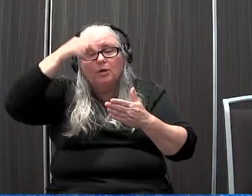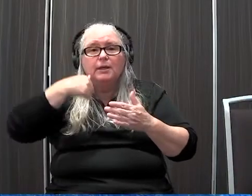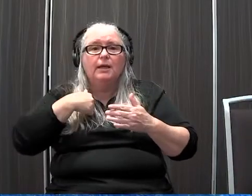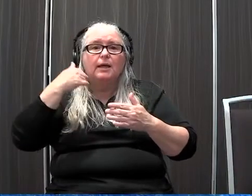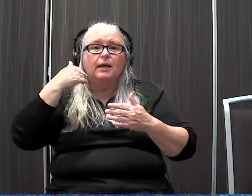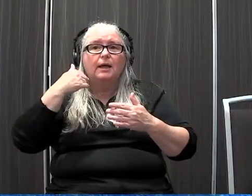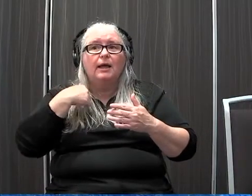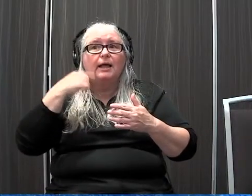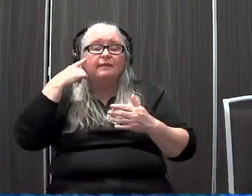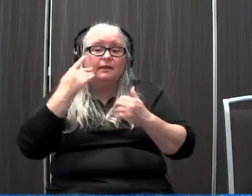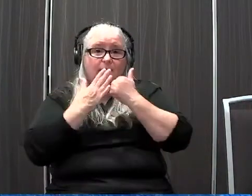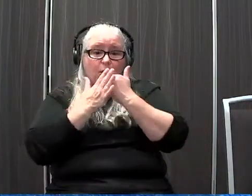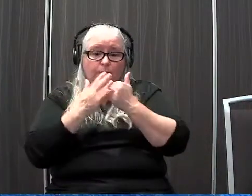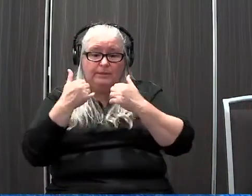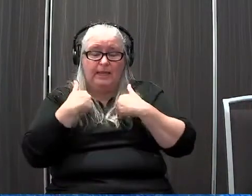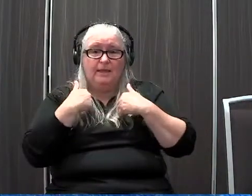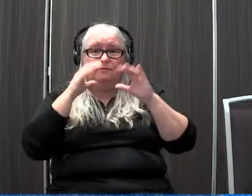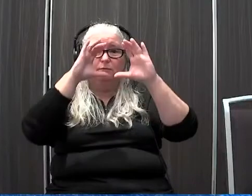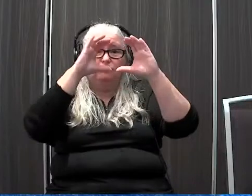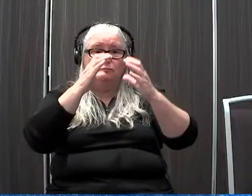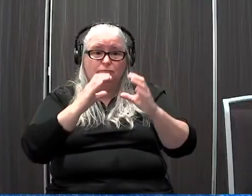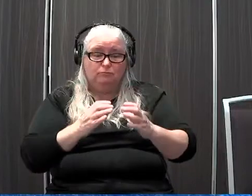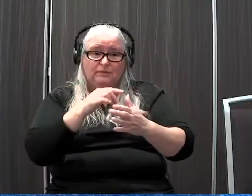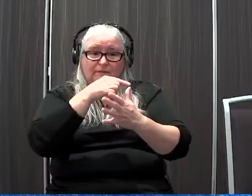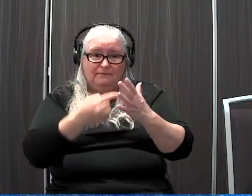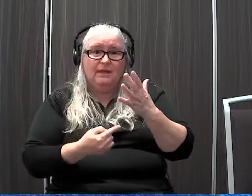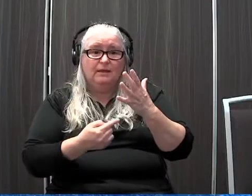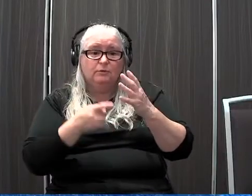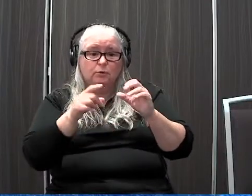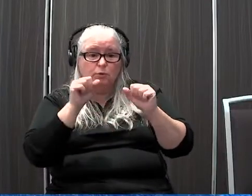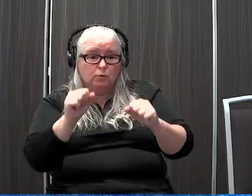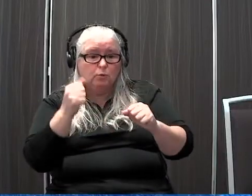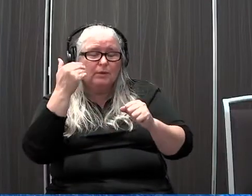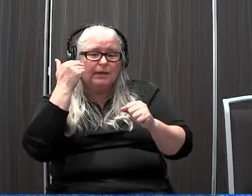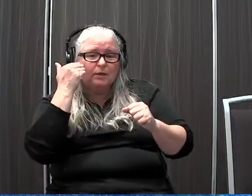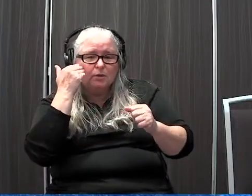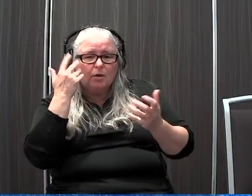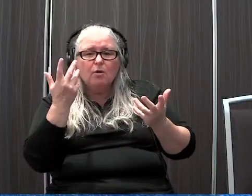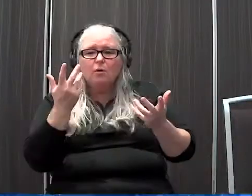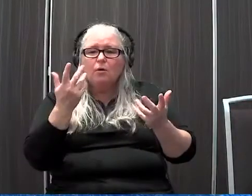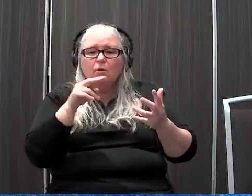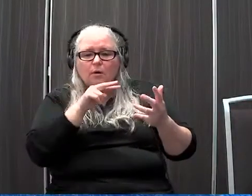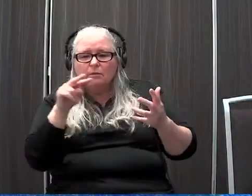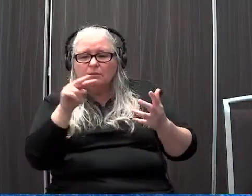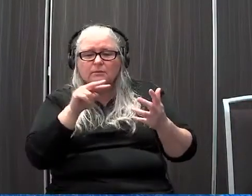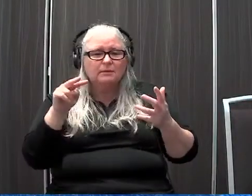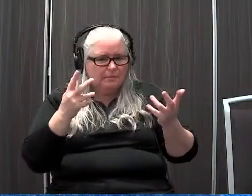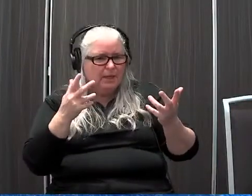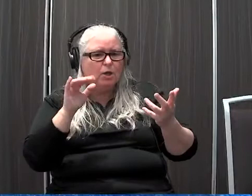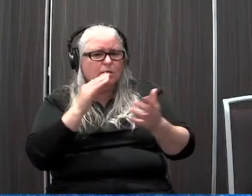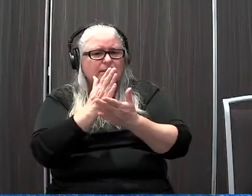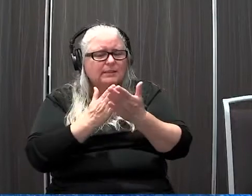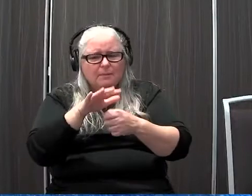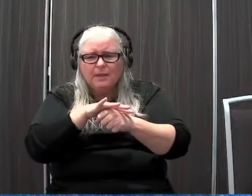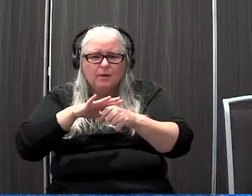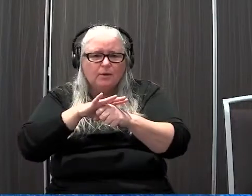these domains. So you kind of have a reference when you're looking at the services that your child is receiving and to see, okay, are there some areas that really are not